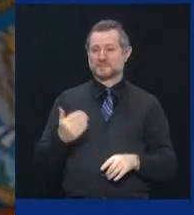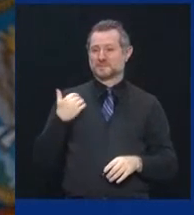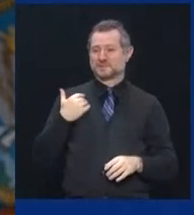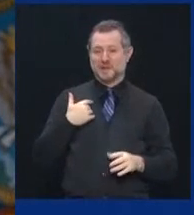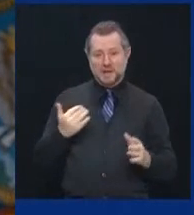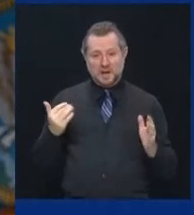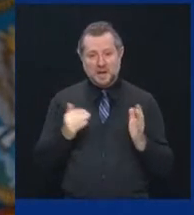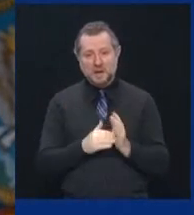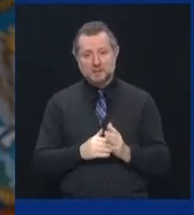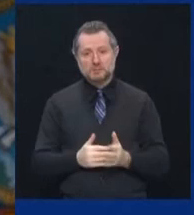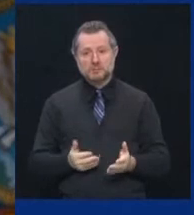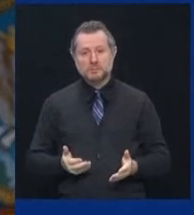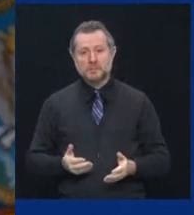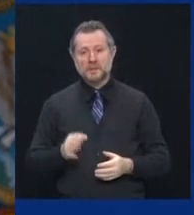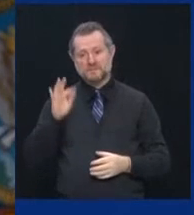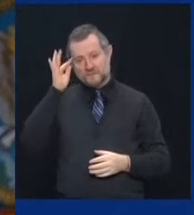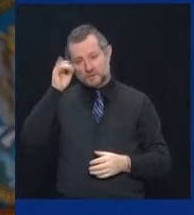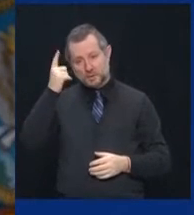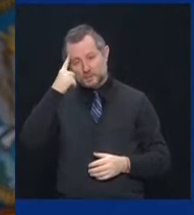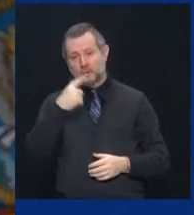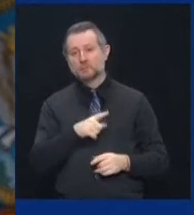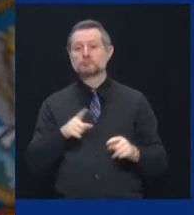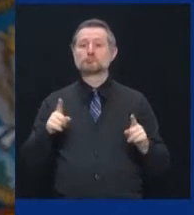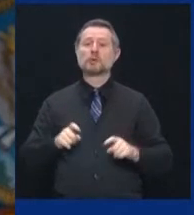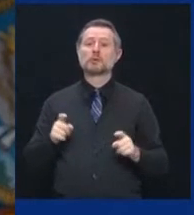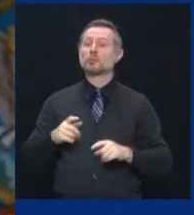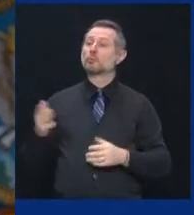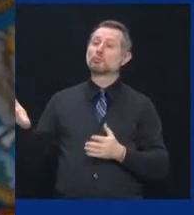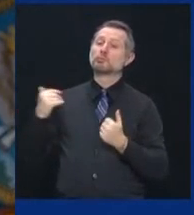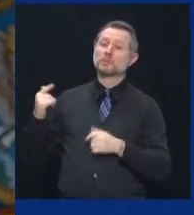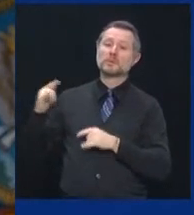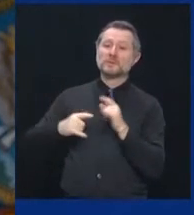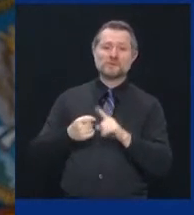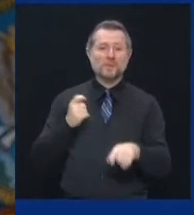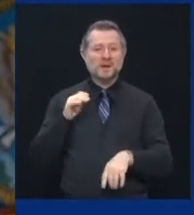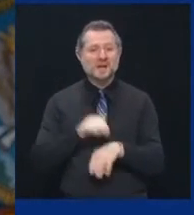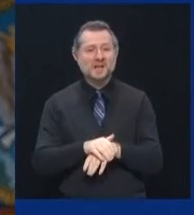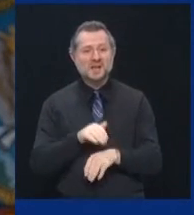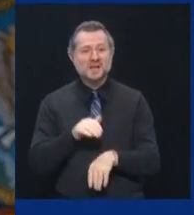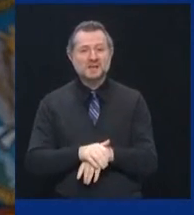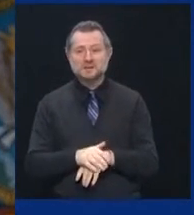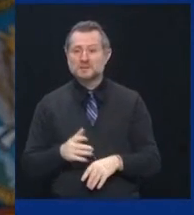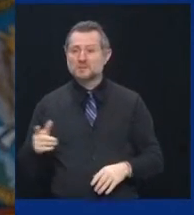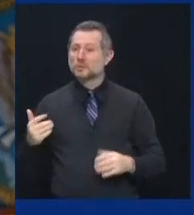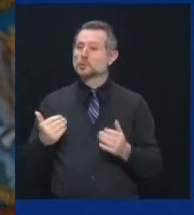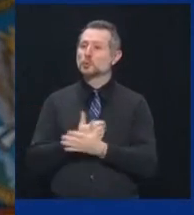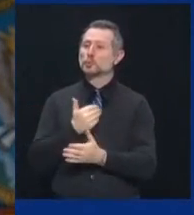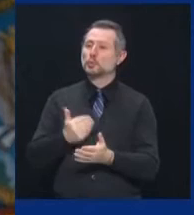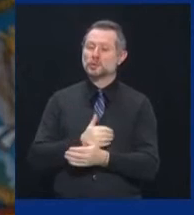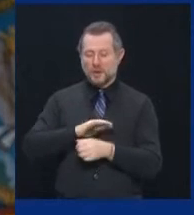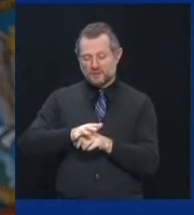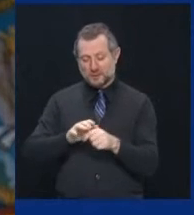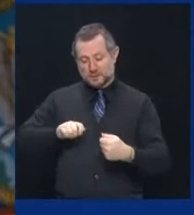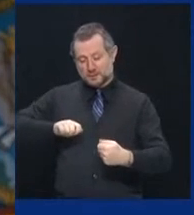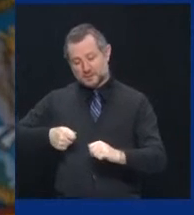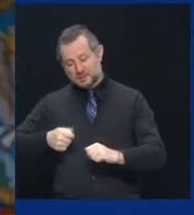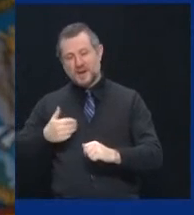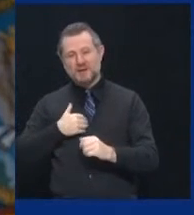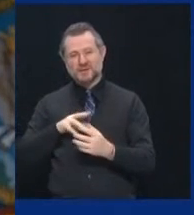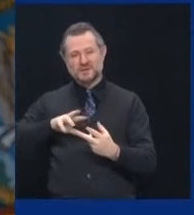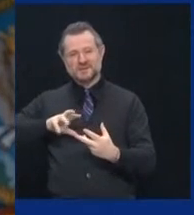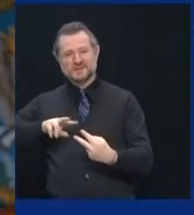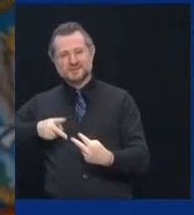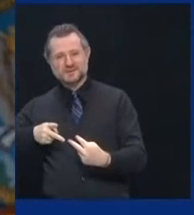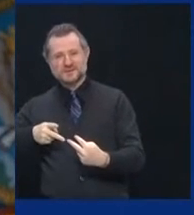when it failed to test travelers from the UK, where a new strain of the COVID virus had been detected.